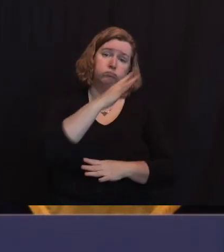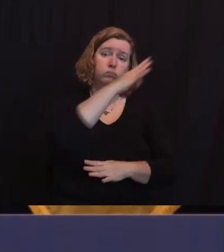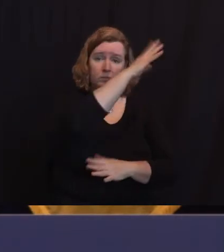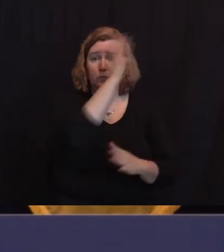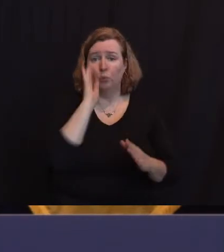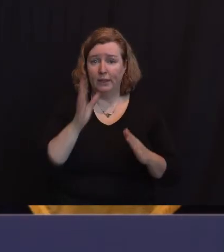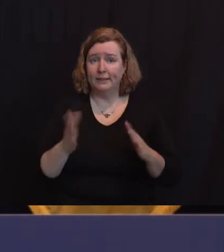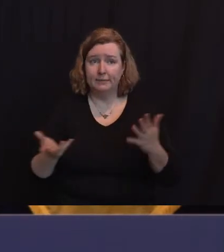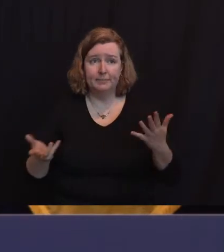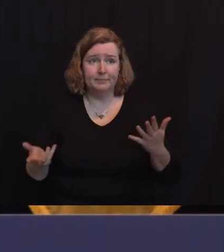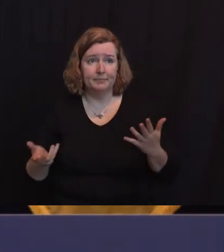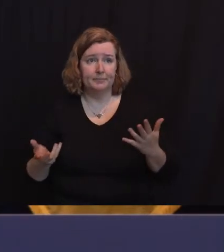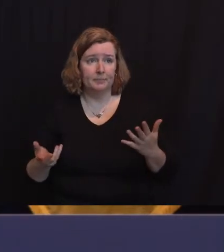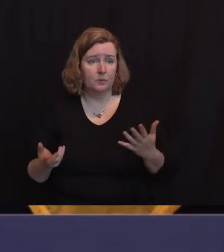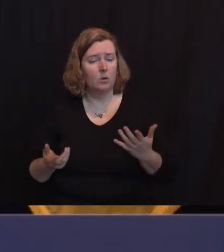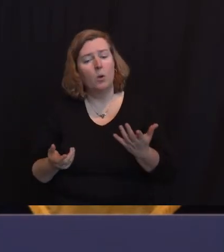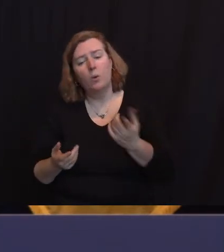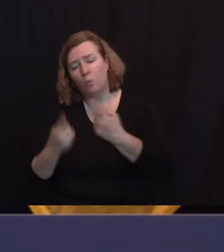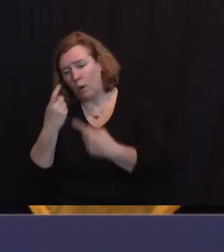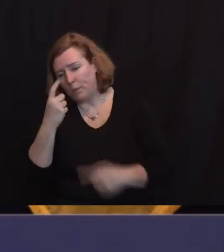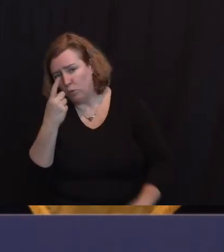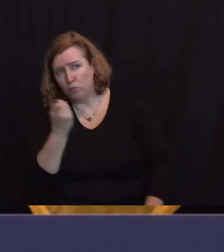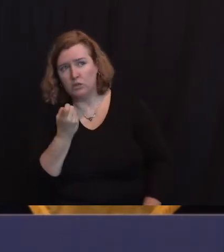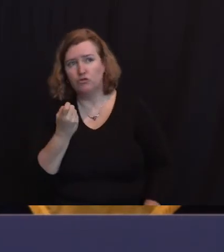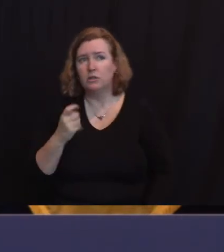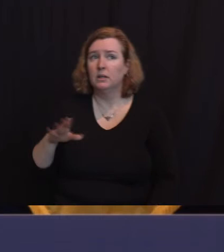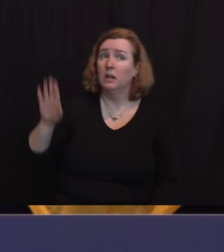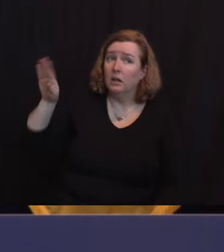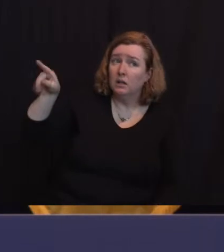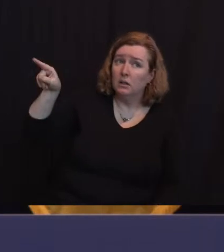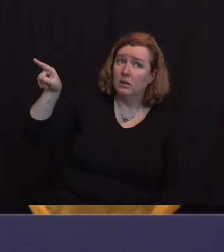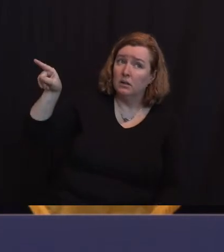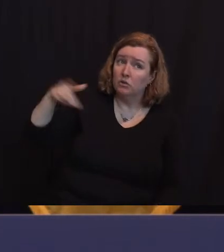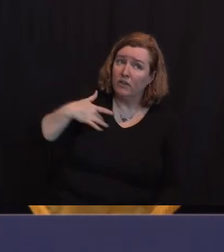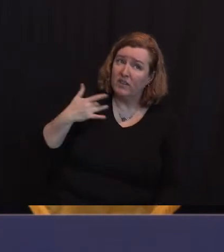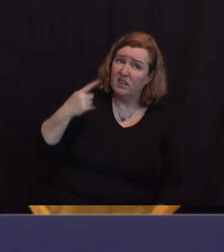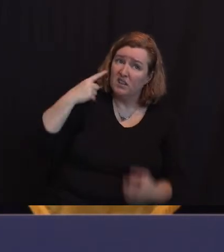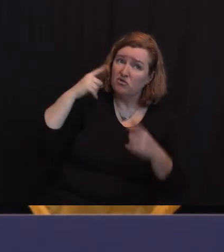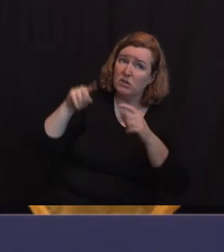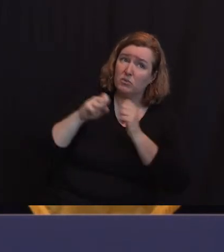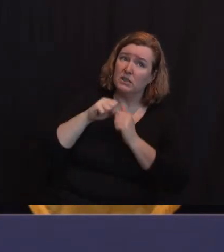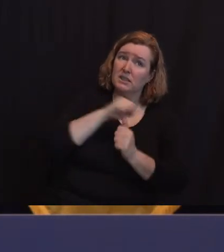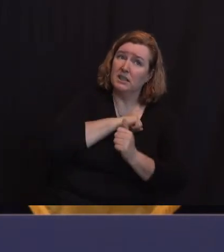Daniel. Sure. So I just want to make sure then you don't share the Senate President's regret on the borrowing?